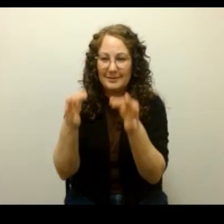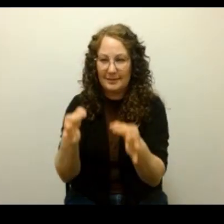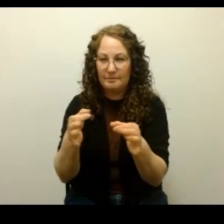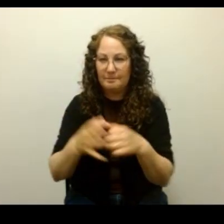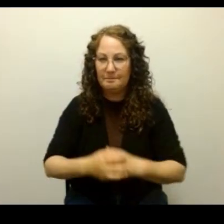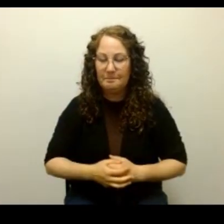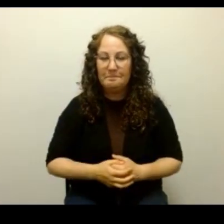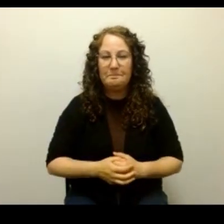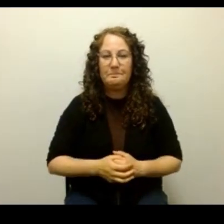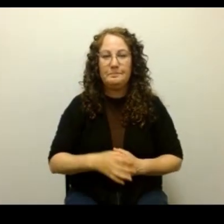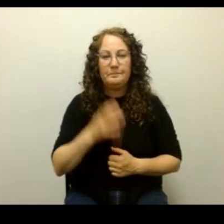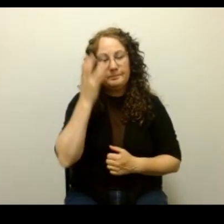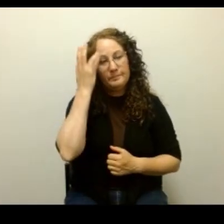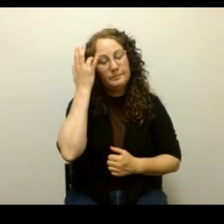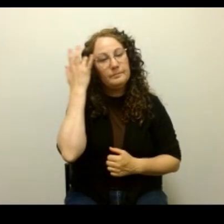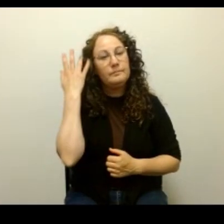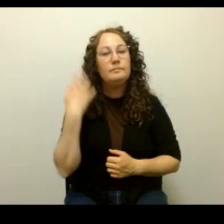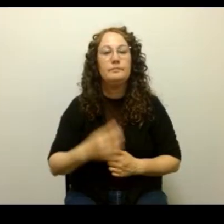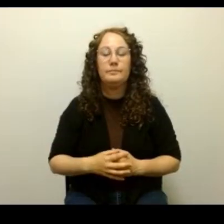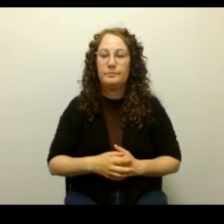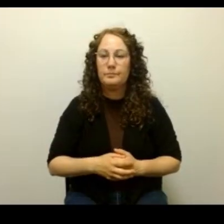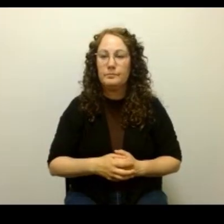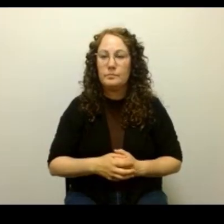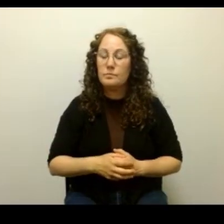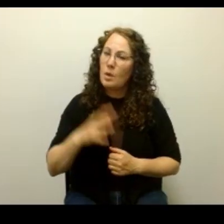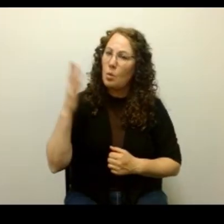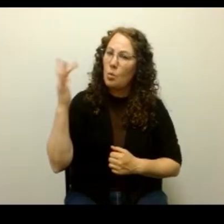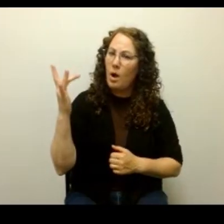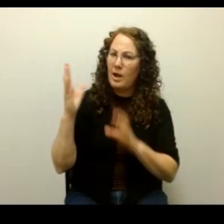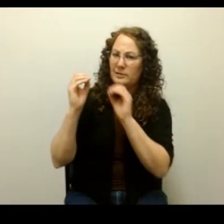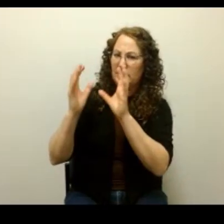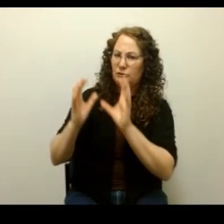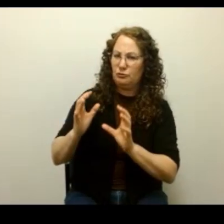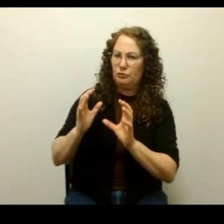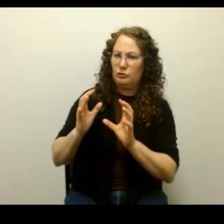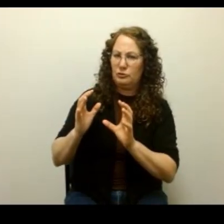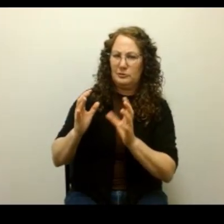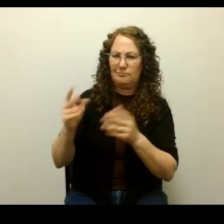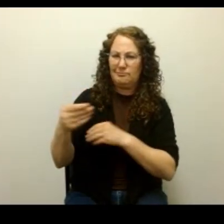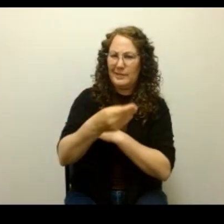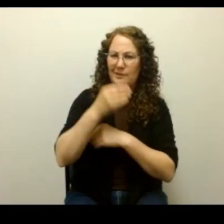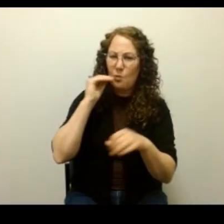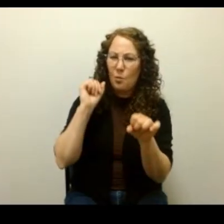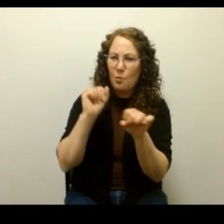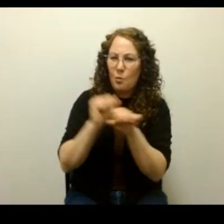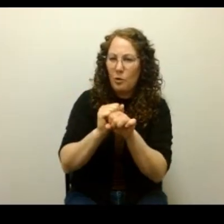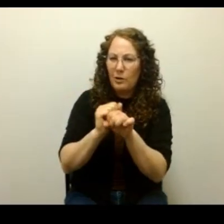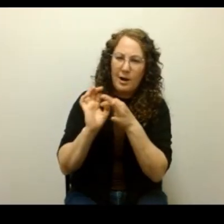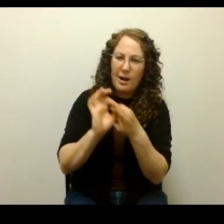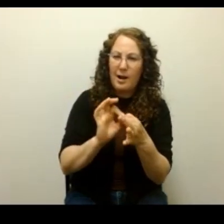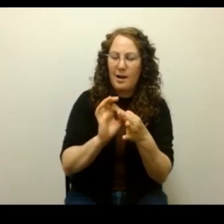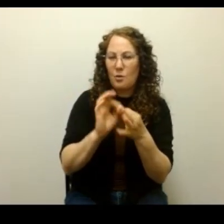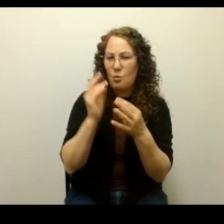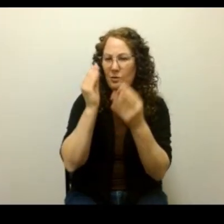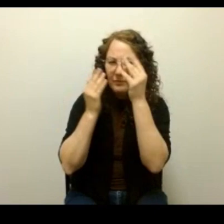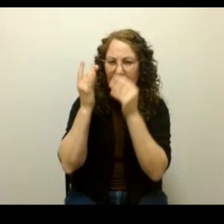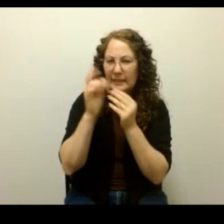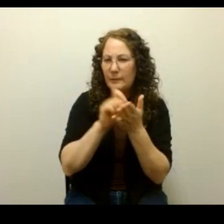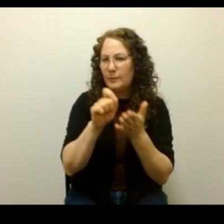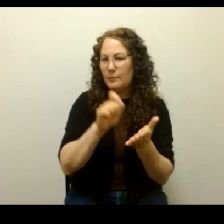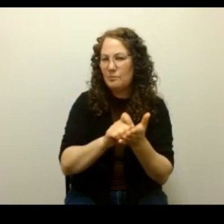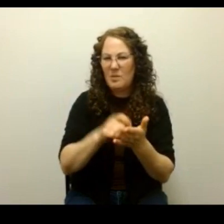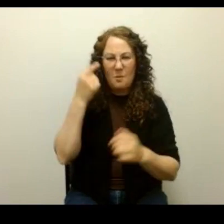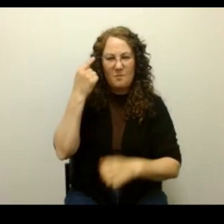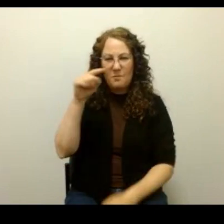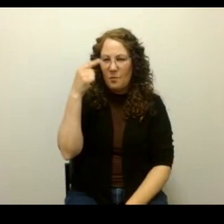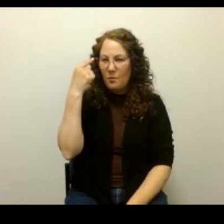experiences. Why do instructors assign reflective writing tasks? Why should we bother